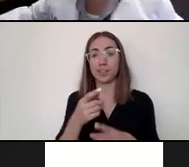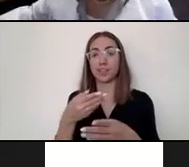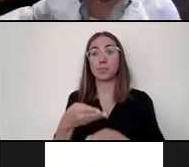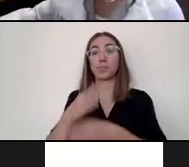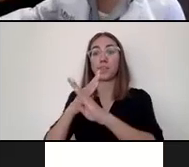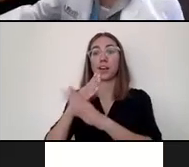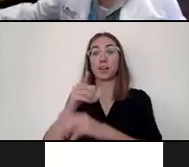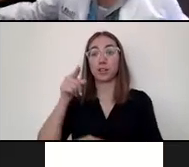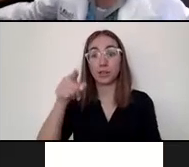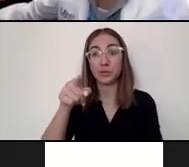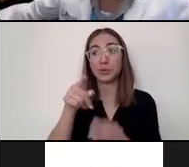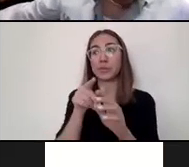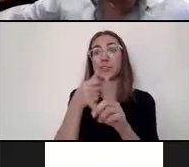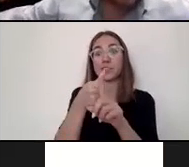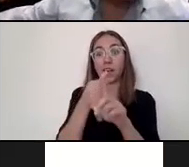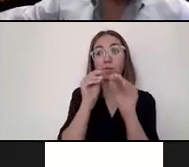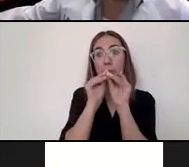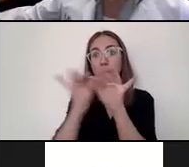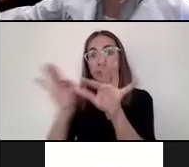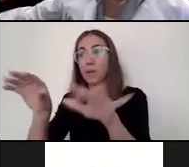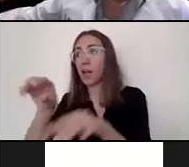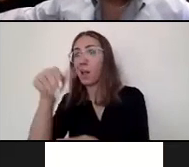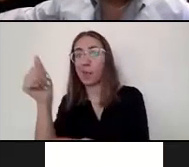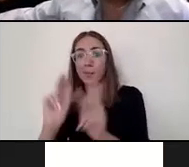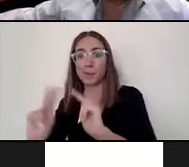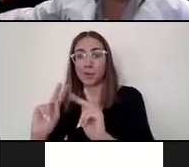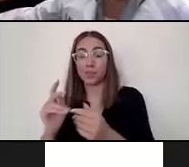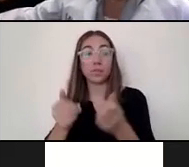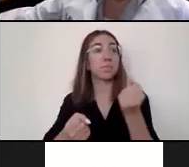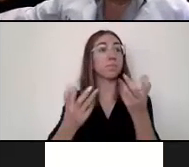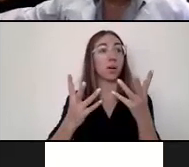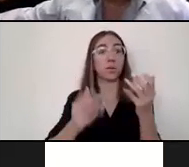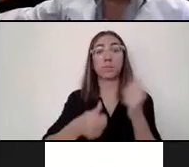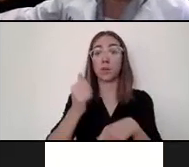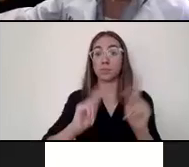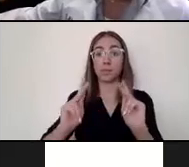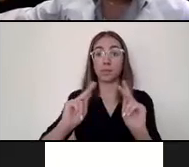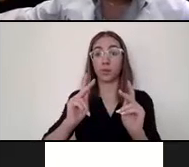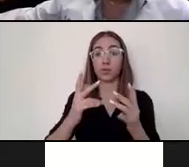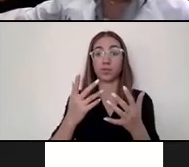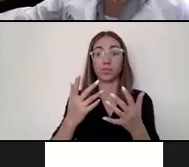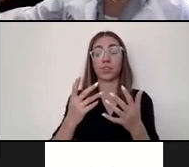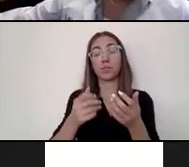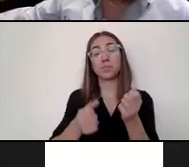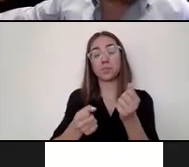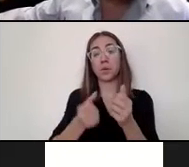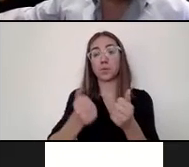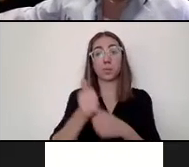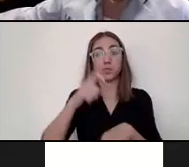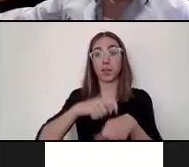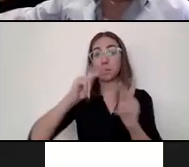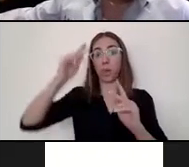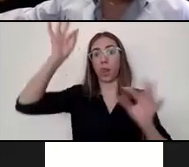you from spreading the virus. Because most people that have the virus, you're most infectious right before you start getting symptoms. So a lot of